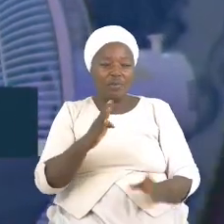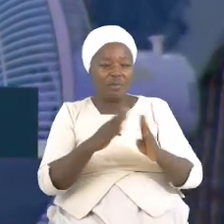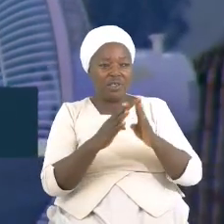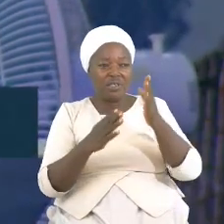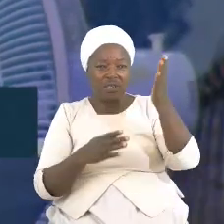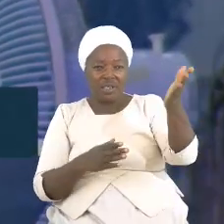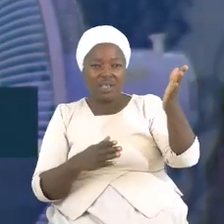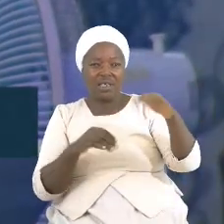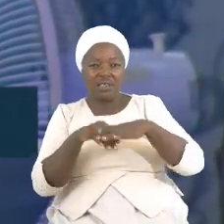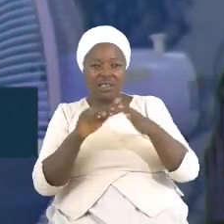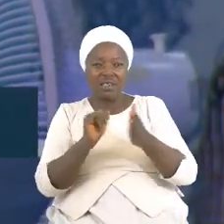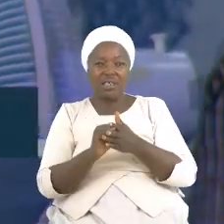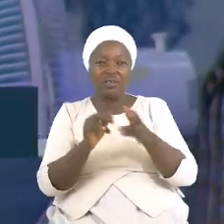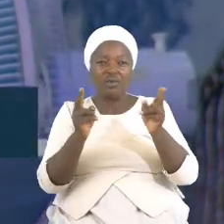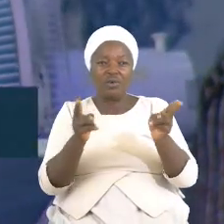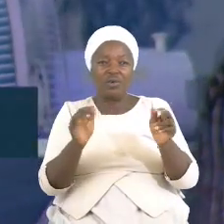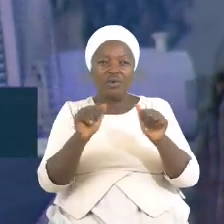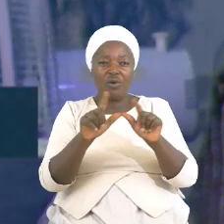there.